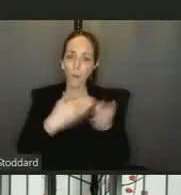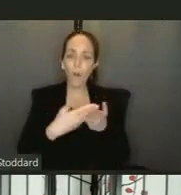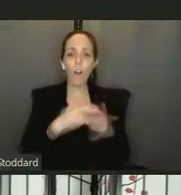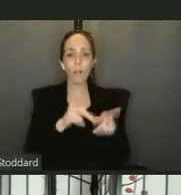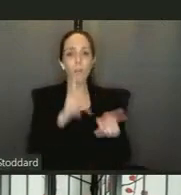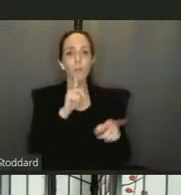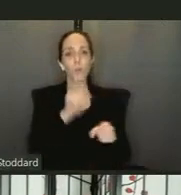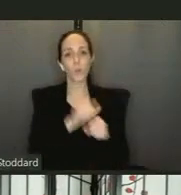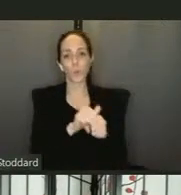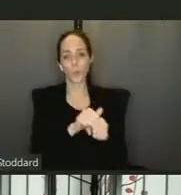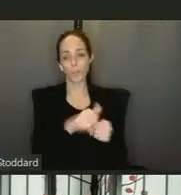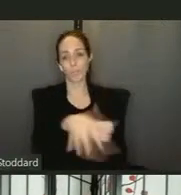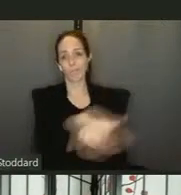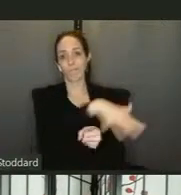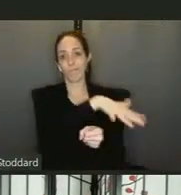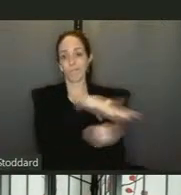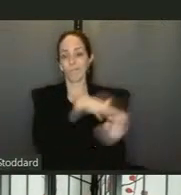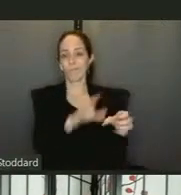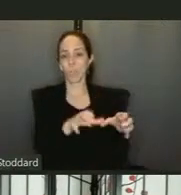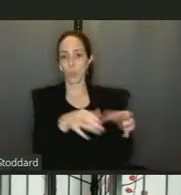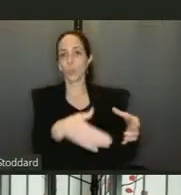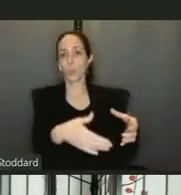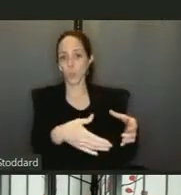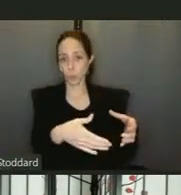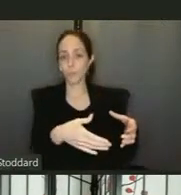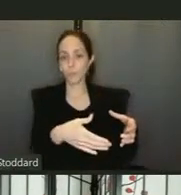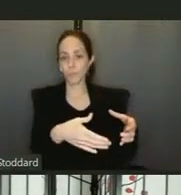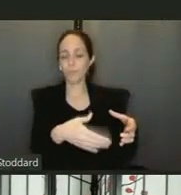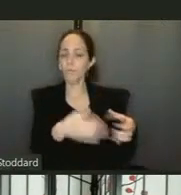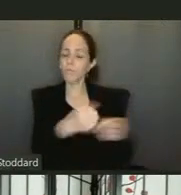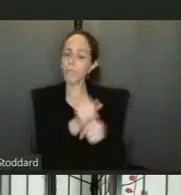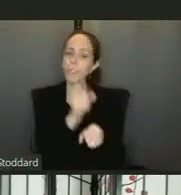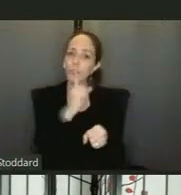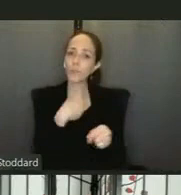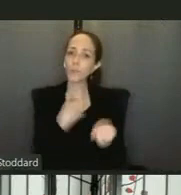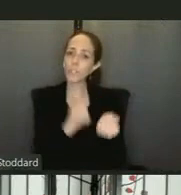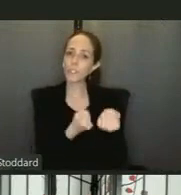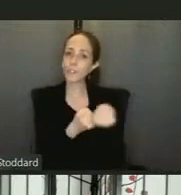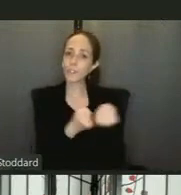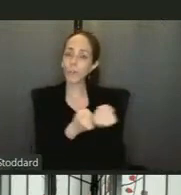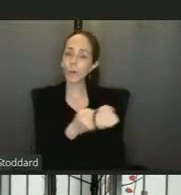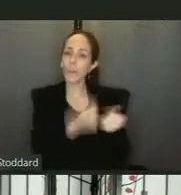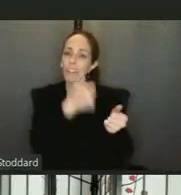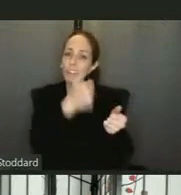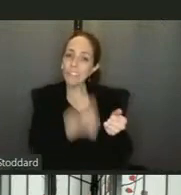those settings to make sure we're elevating those categories of